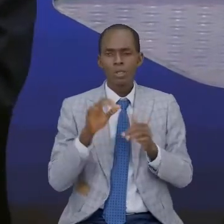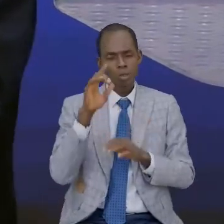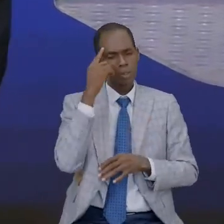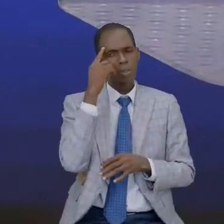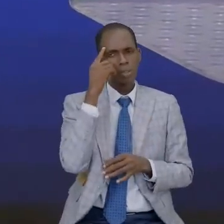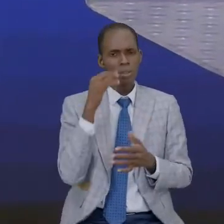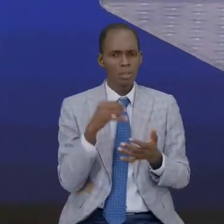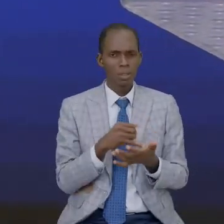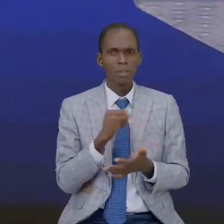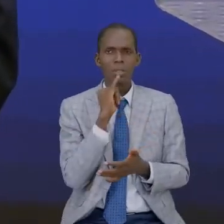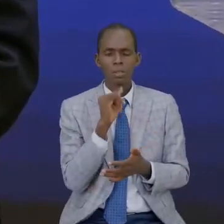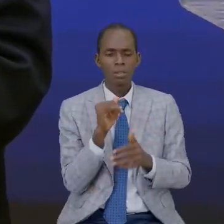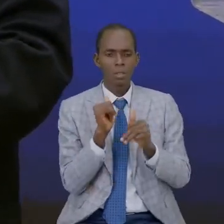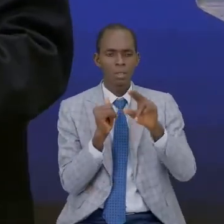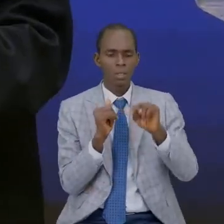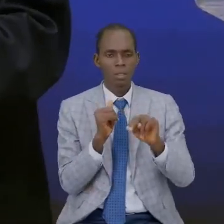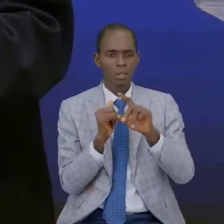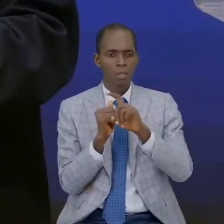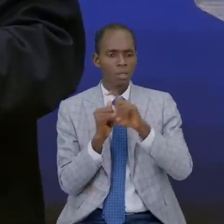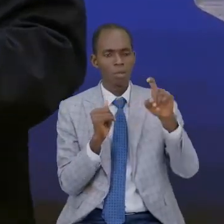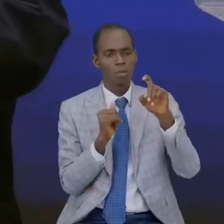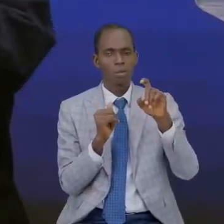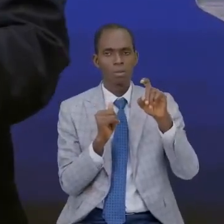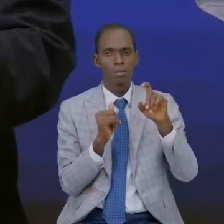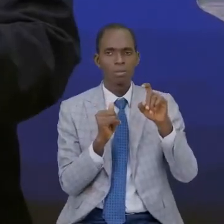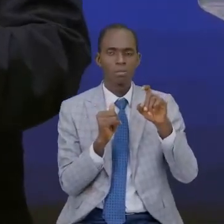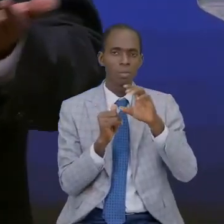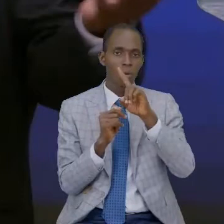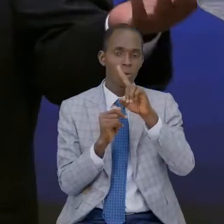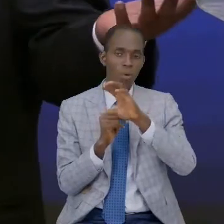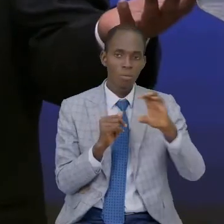you think that it is 100 naira,